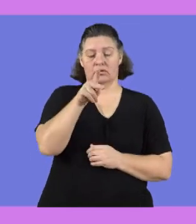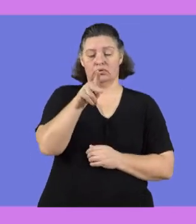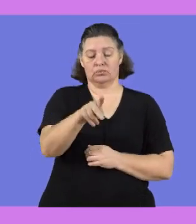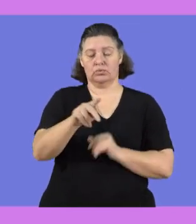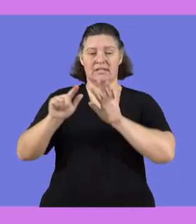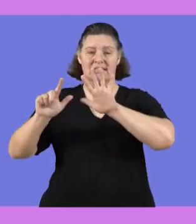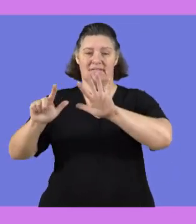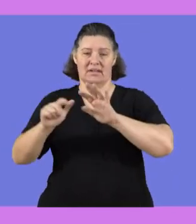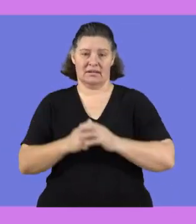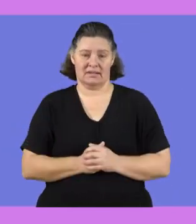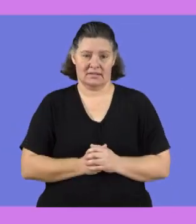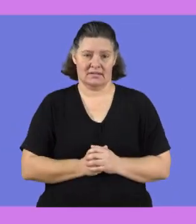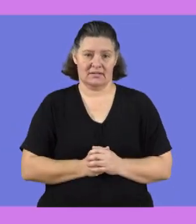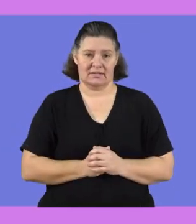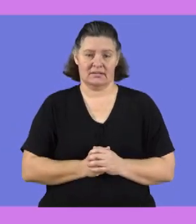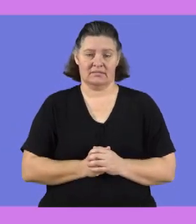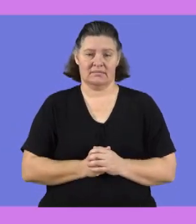Therefore,